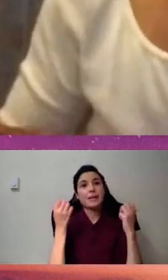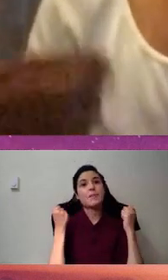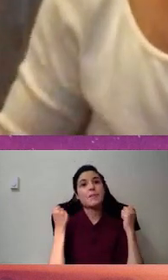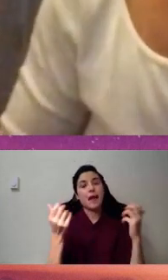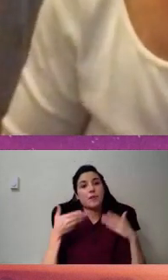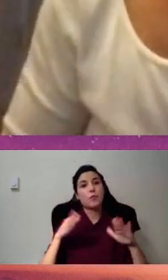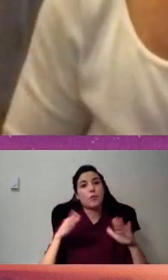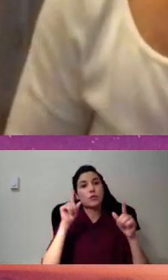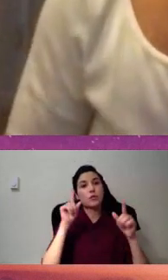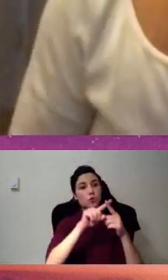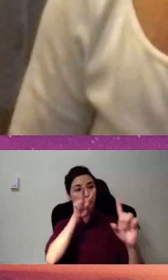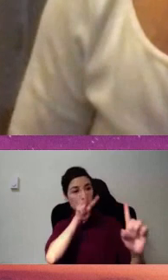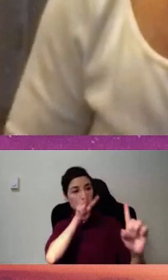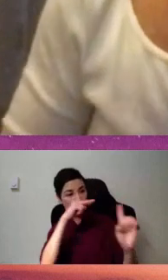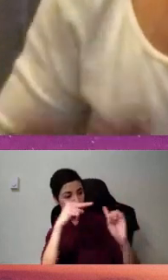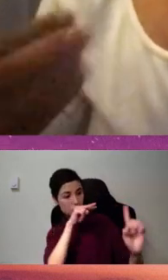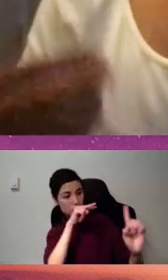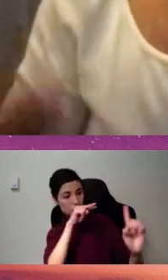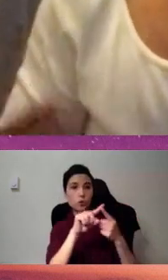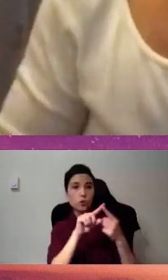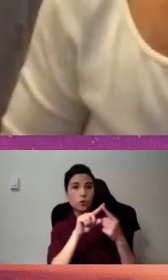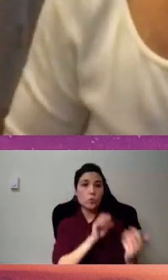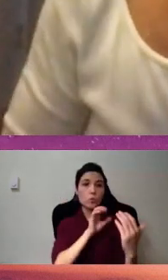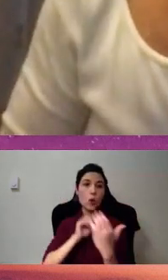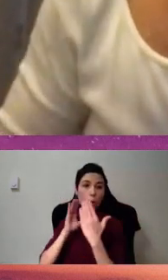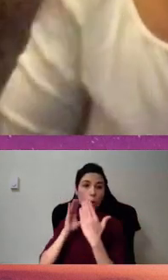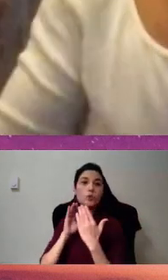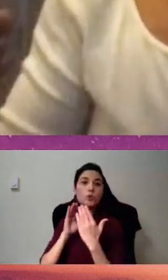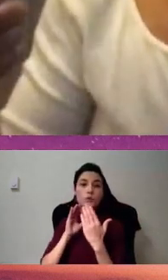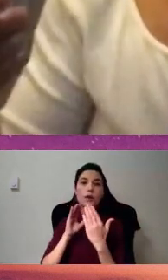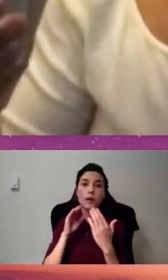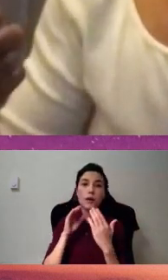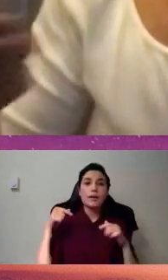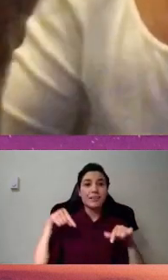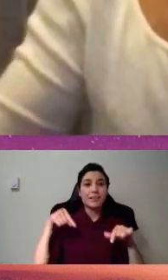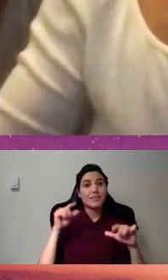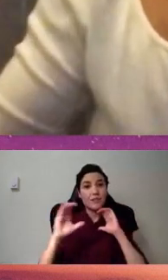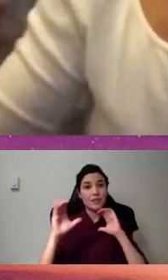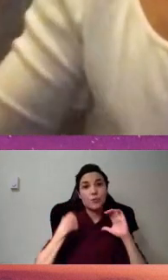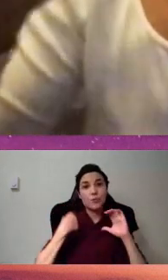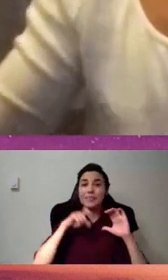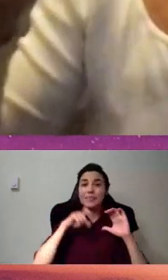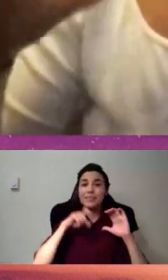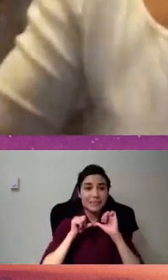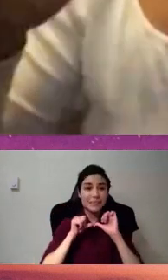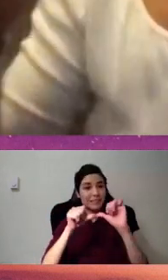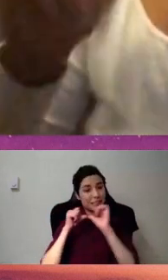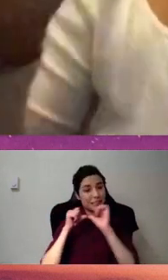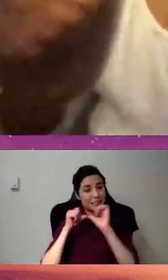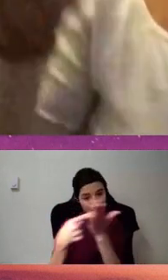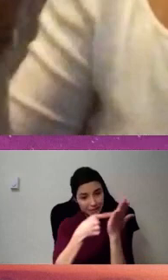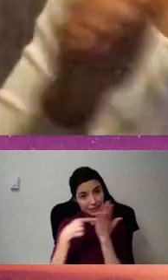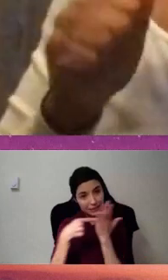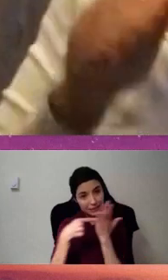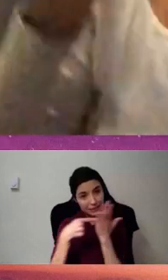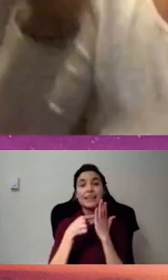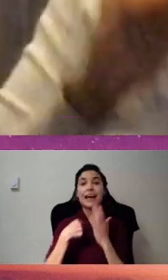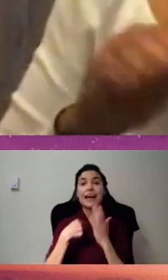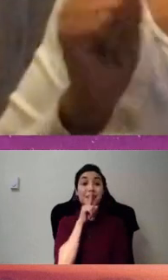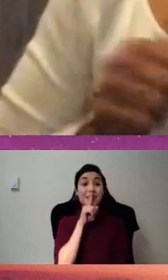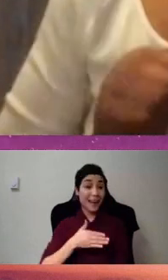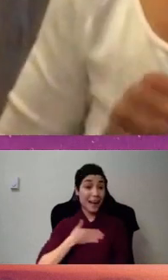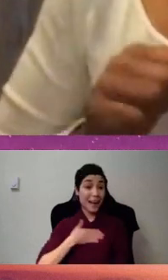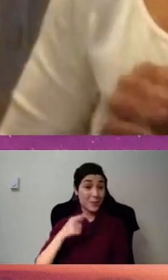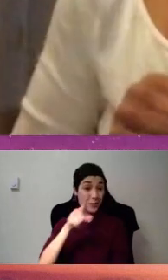just a conversation that we have to keep on having and to keep on discussing. So I'm glad that we brought this up. I agree with you, Ara. When I saw this, I was like,